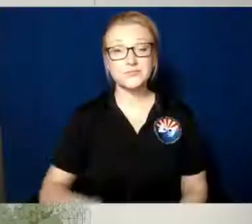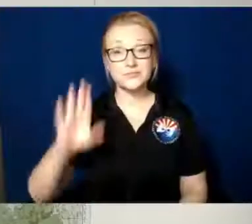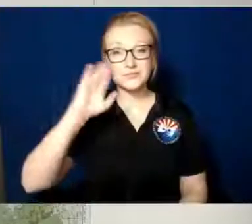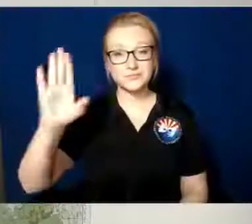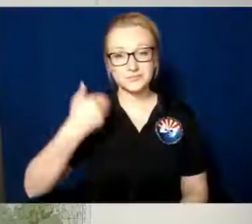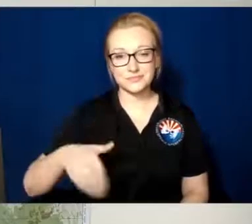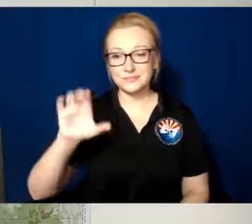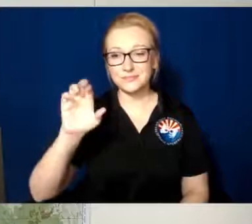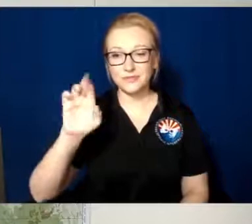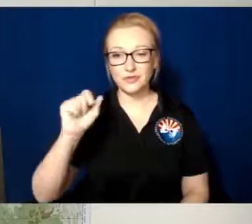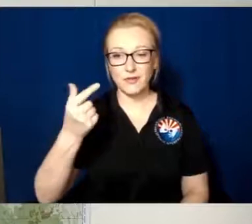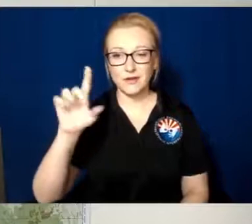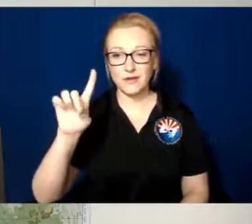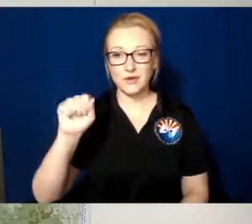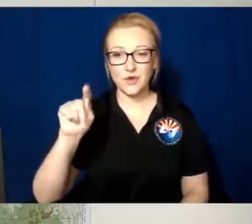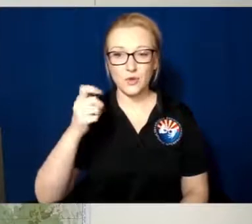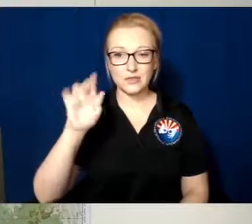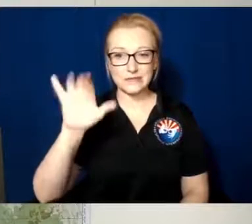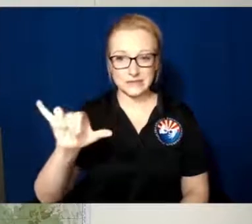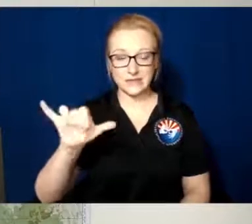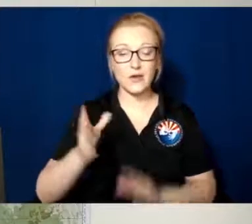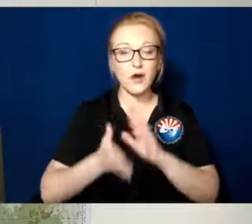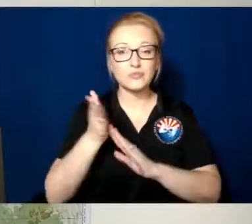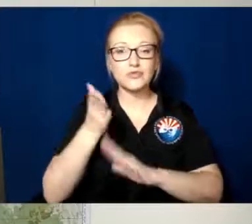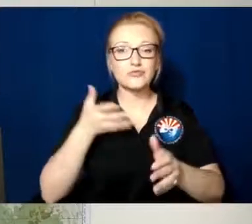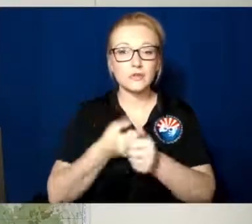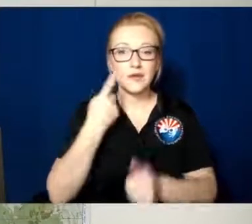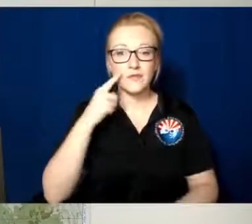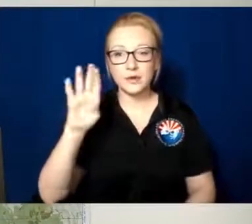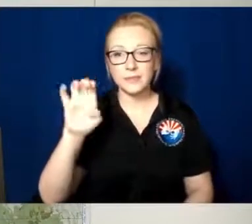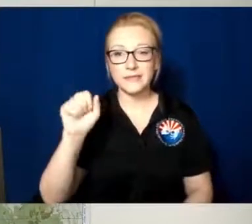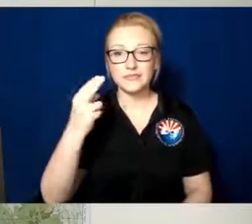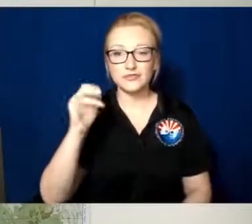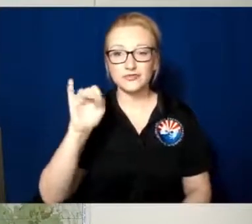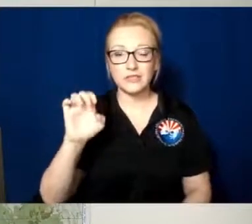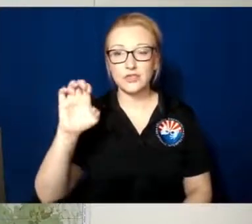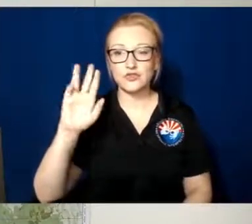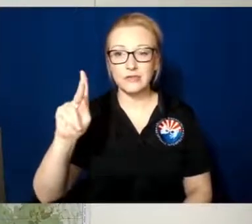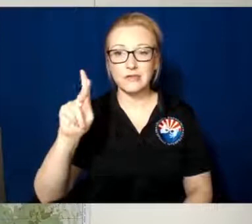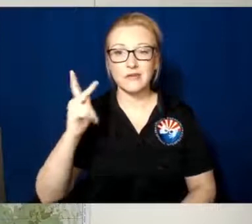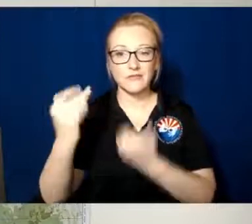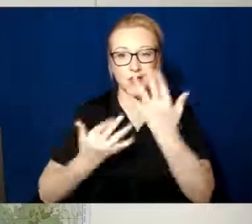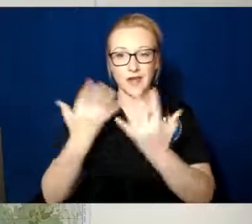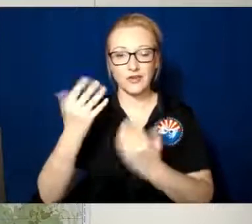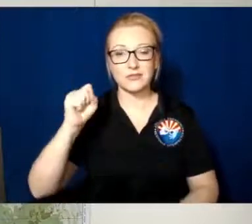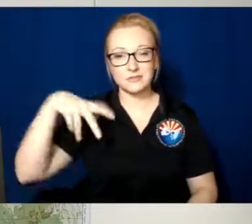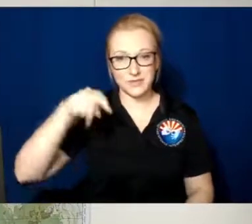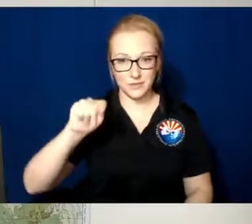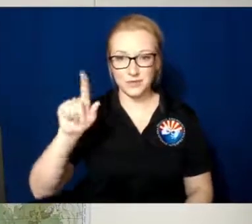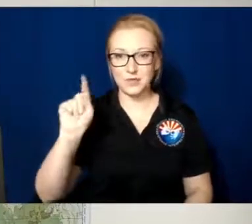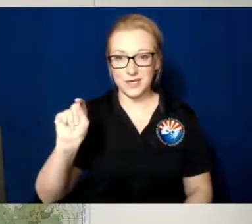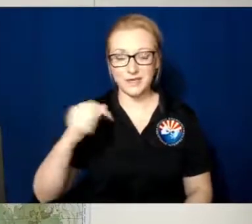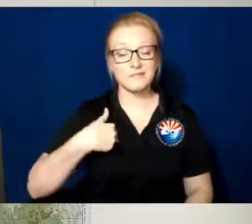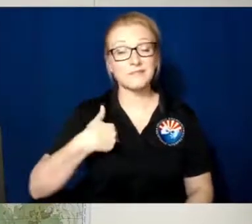Hello, Craig Daughtery here with your operational update for the Beachie Creek Fire, September 20th. I'm the Ops Section